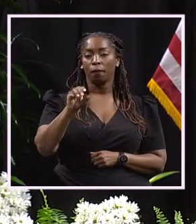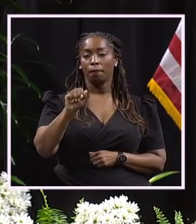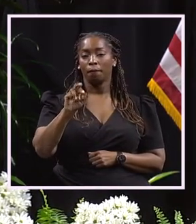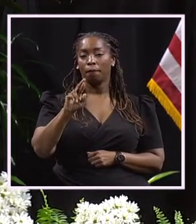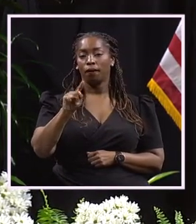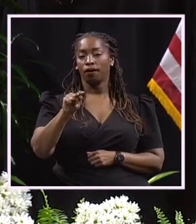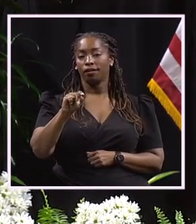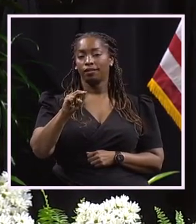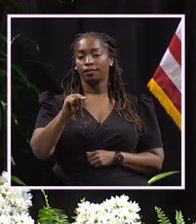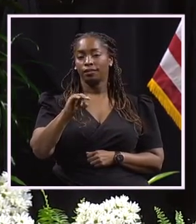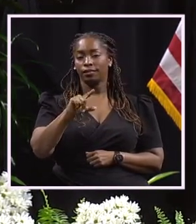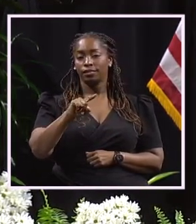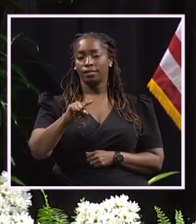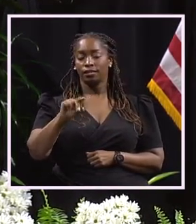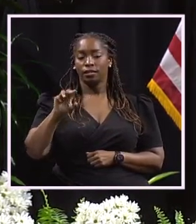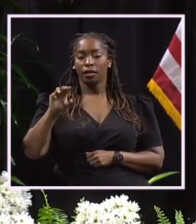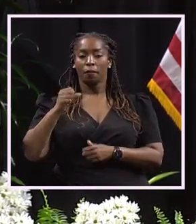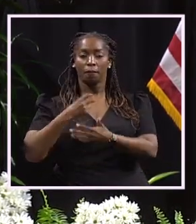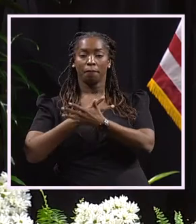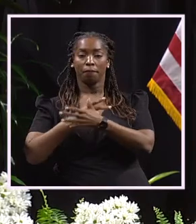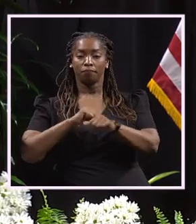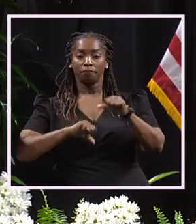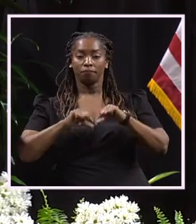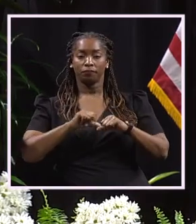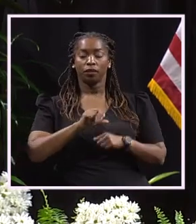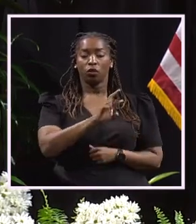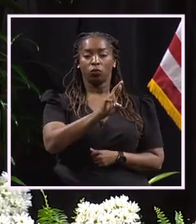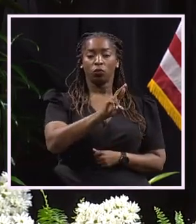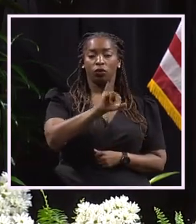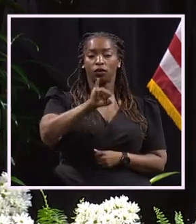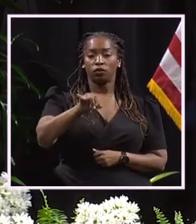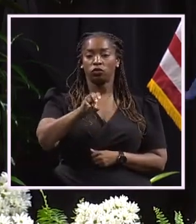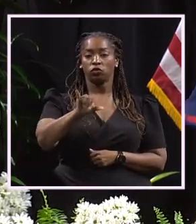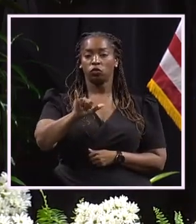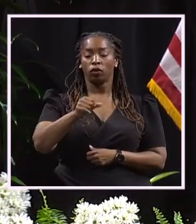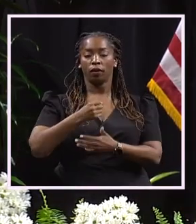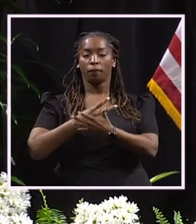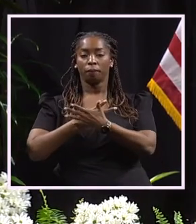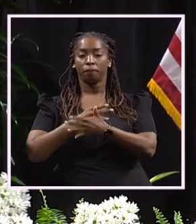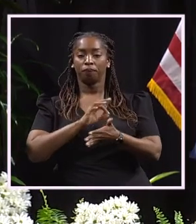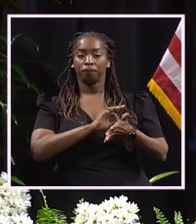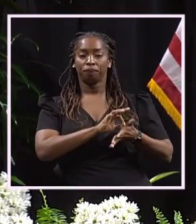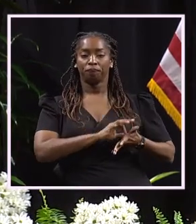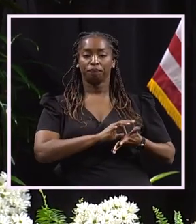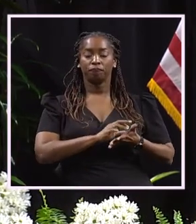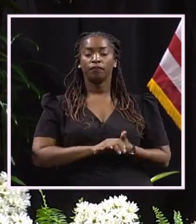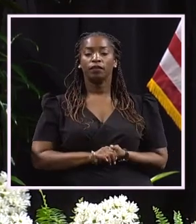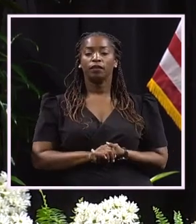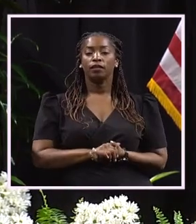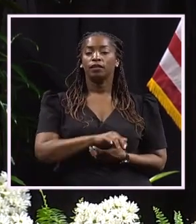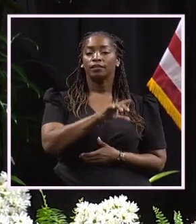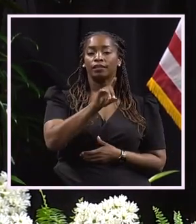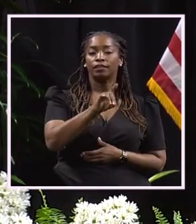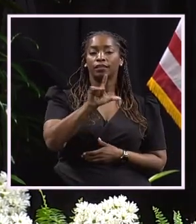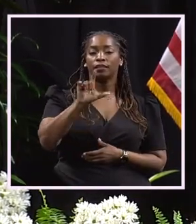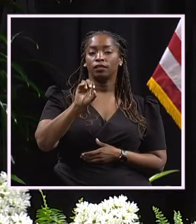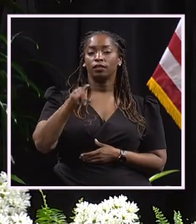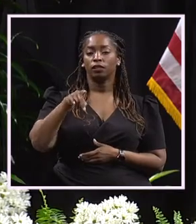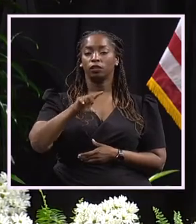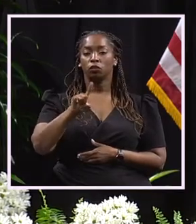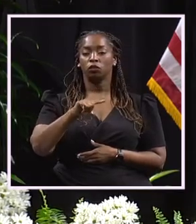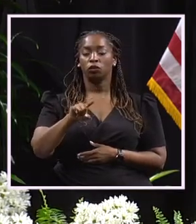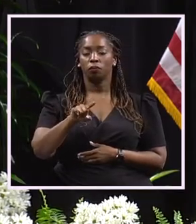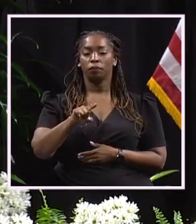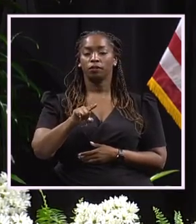Science. Rooney Joy, Master of Accountancy. Daniela Lopez Ospino,